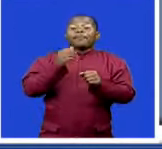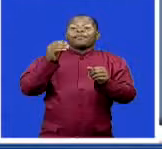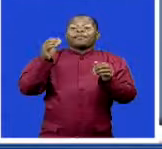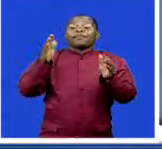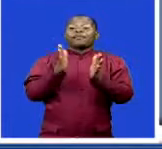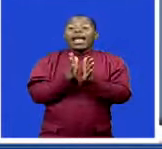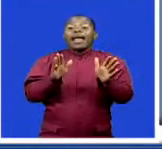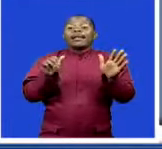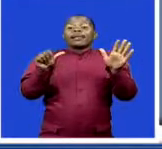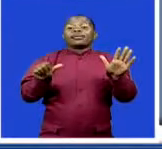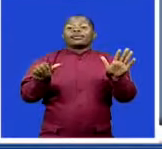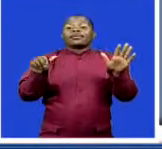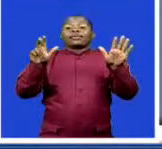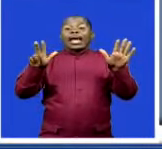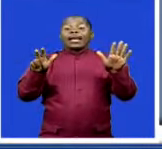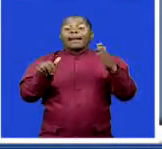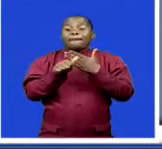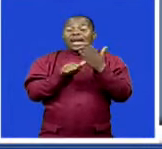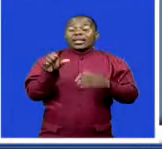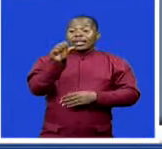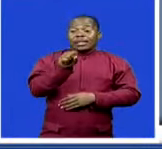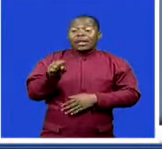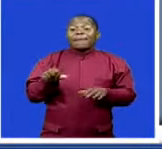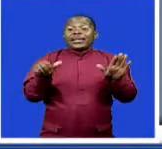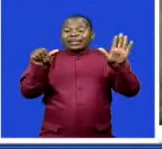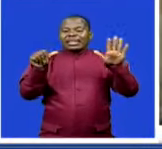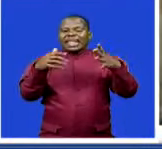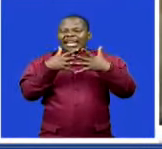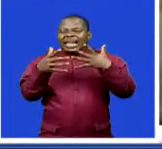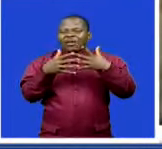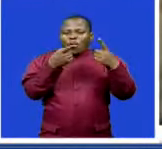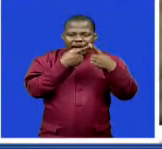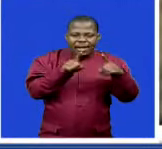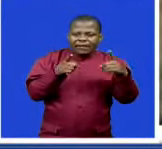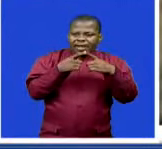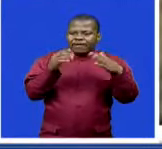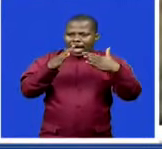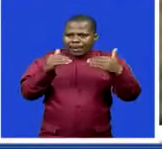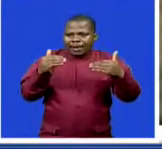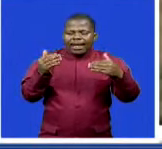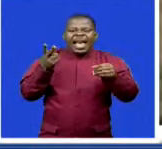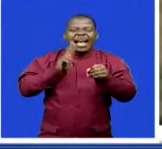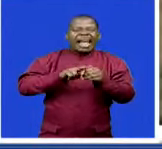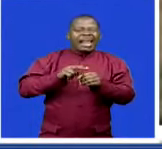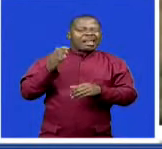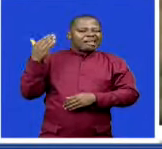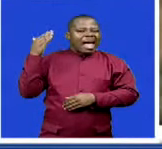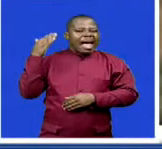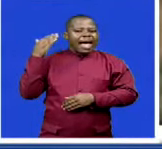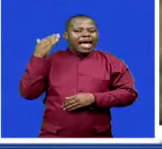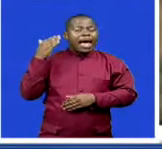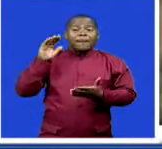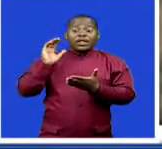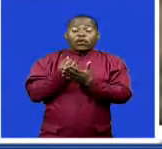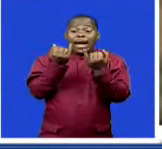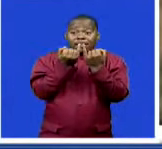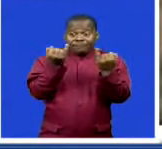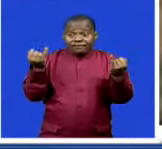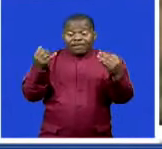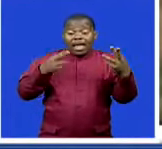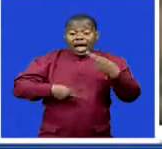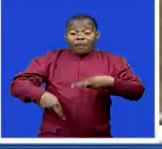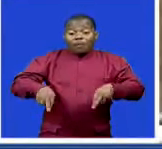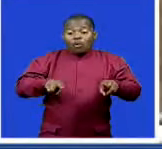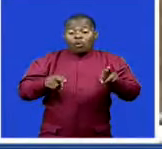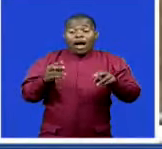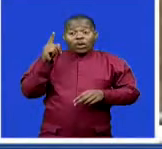lanamhla. Kunengelo kwentekile sele sathola mazibuse. Ungakhumbula ukuthi ngesikhathi samazibuse ngalo 68 ngiyabekisa imigwaco le